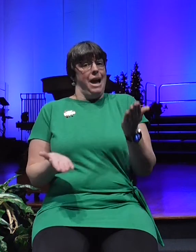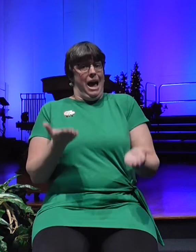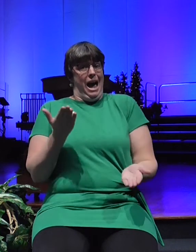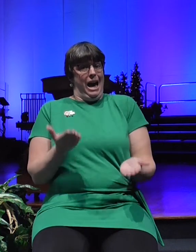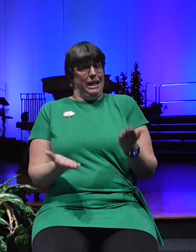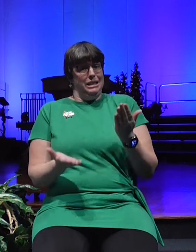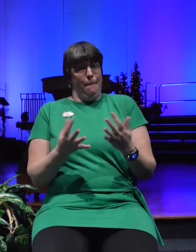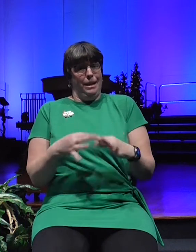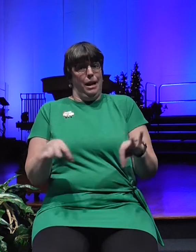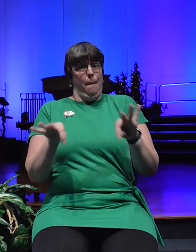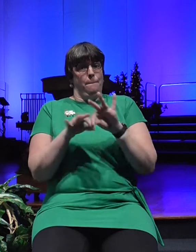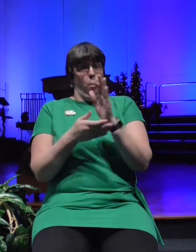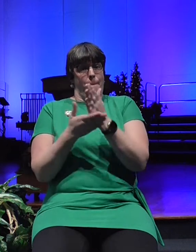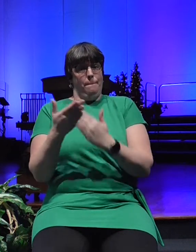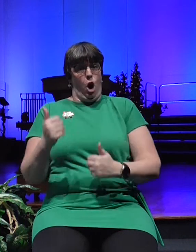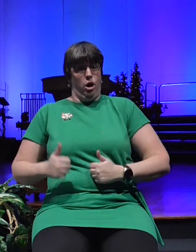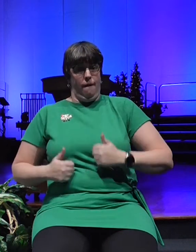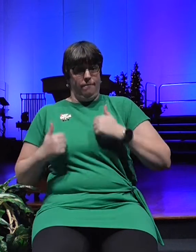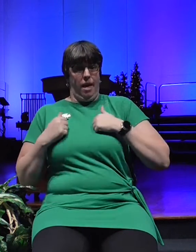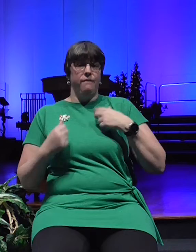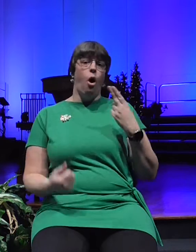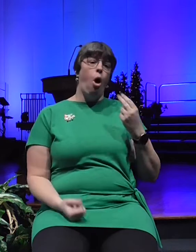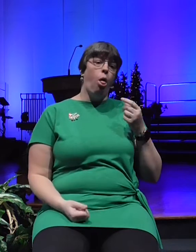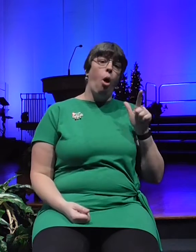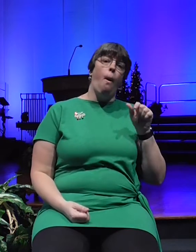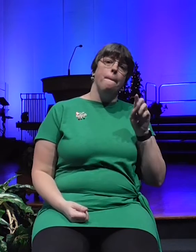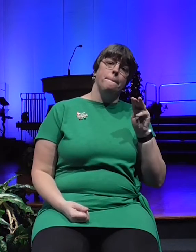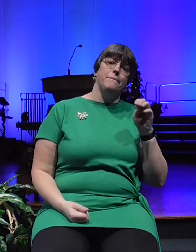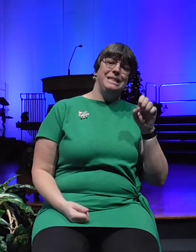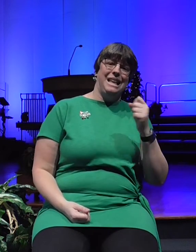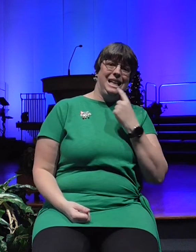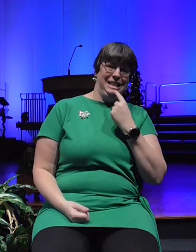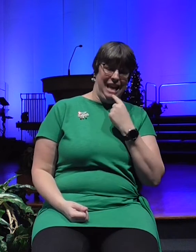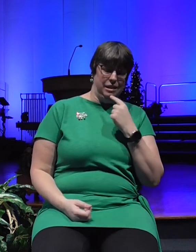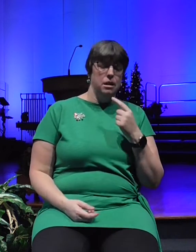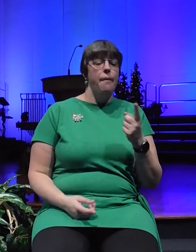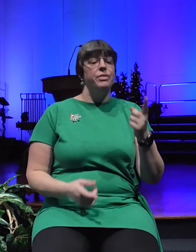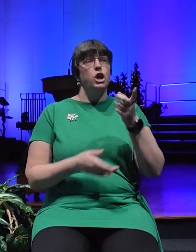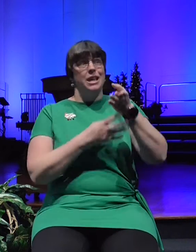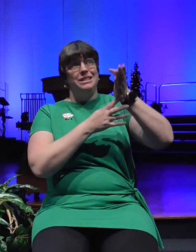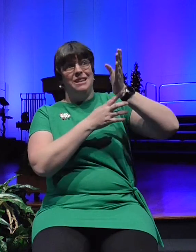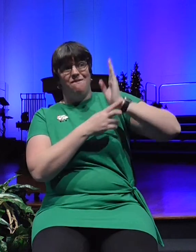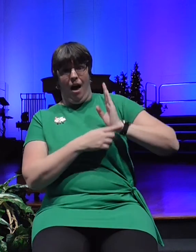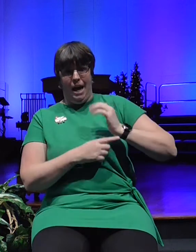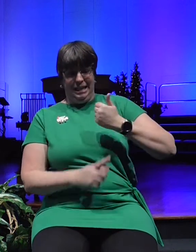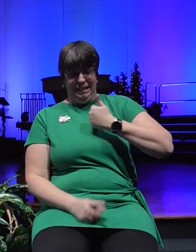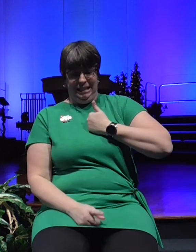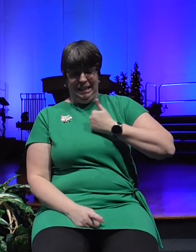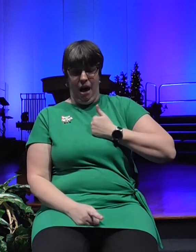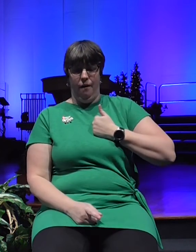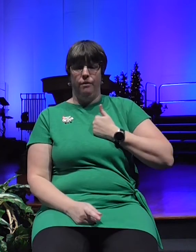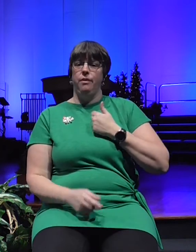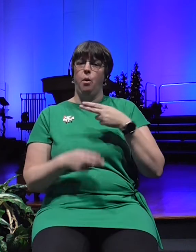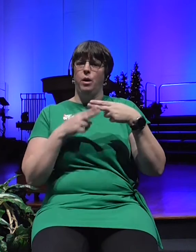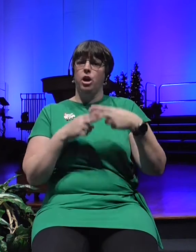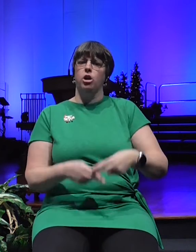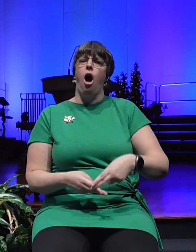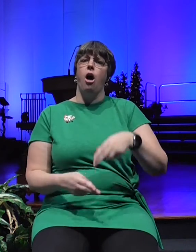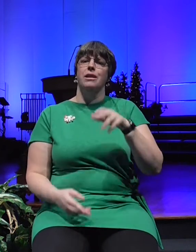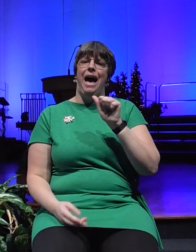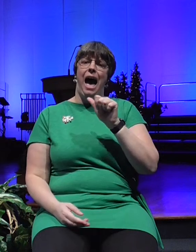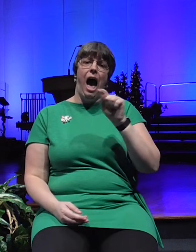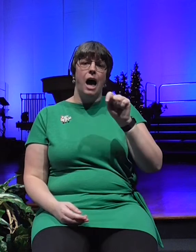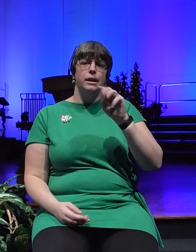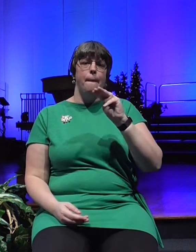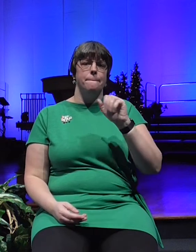our founder, Ernest Holmes, says about it. He says, there is a divine self. The Hindus called this Atman. It has been called